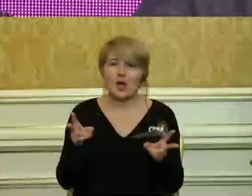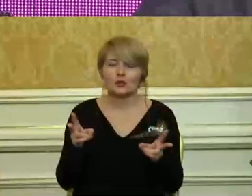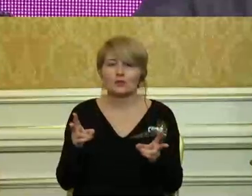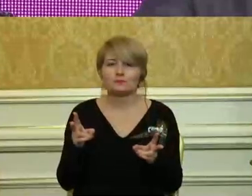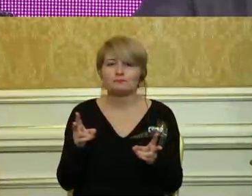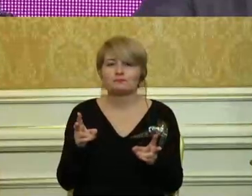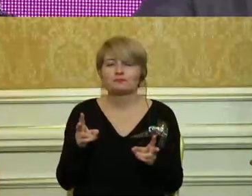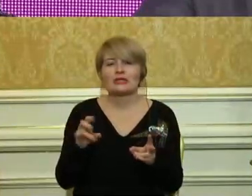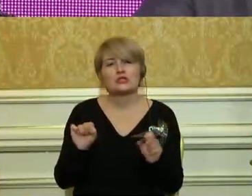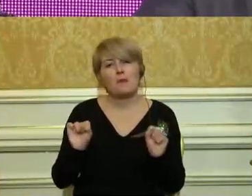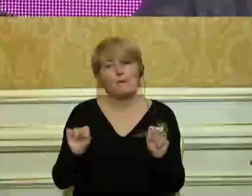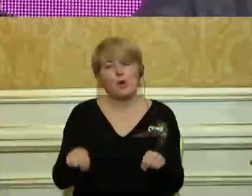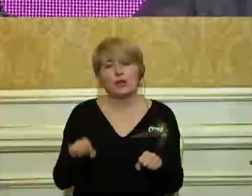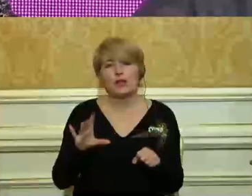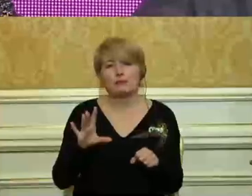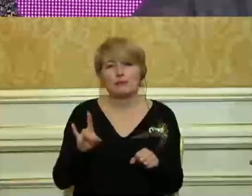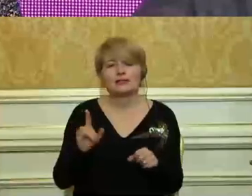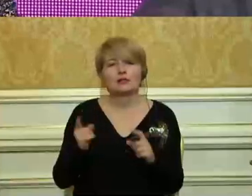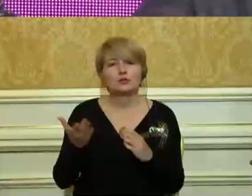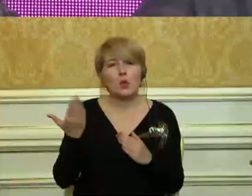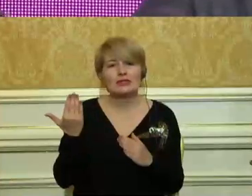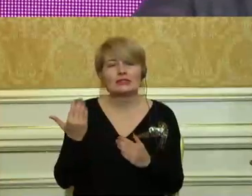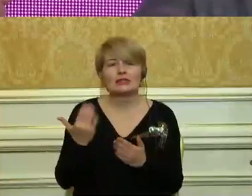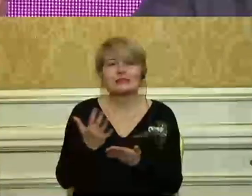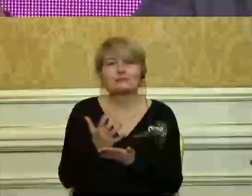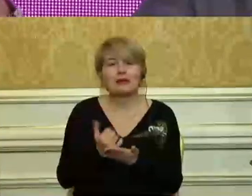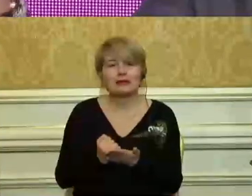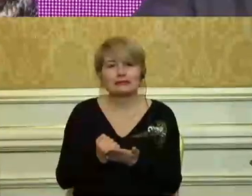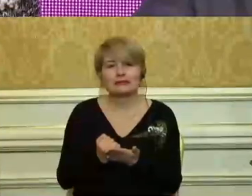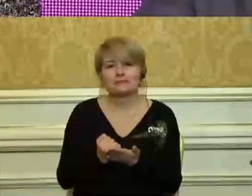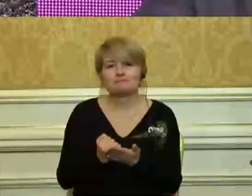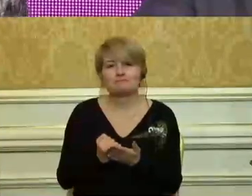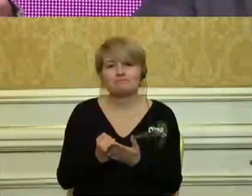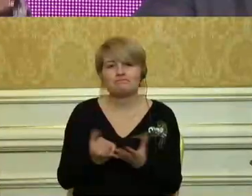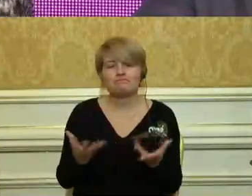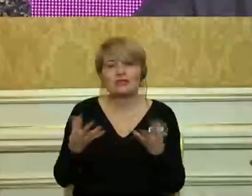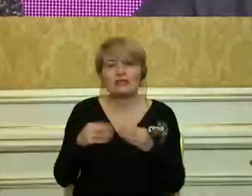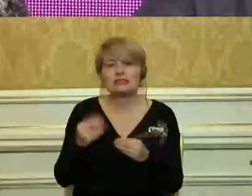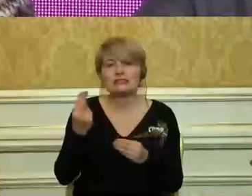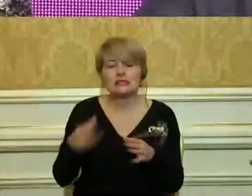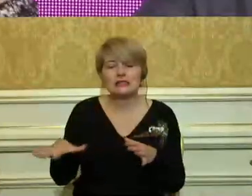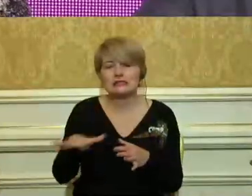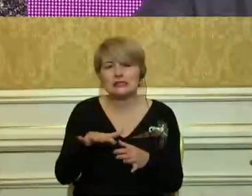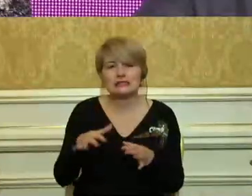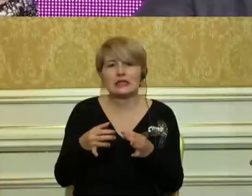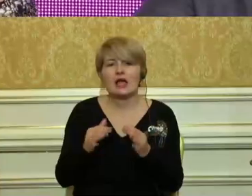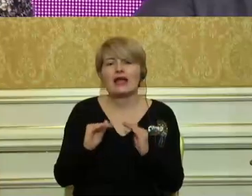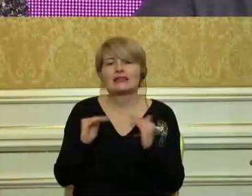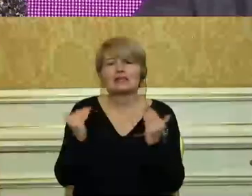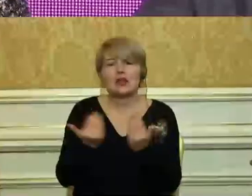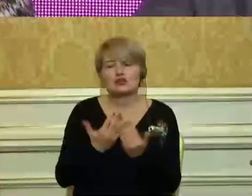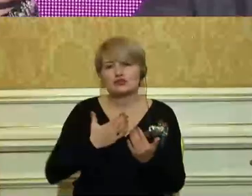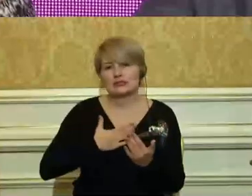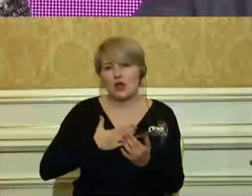we will be able to keep our country as a statehood. So that's why in 1996,